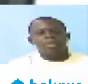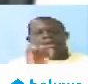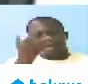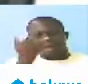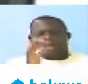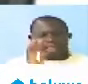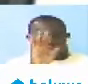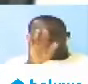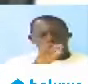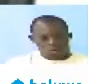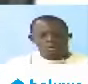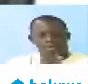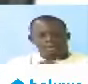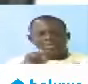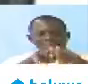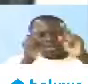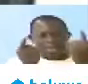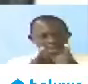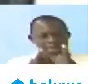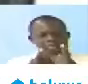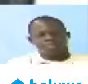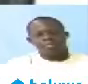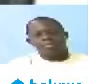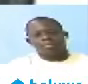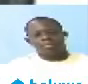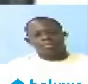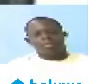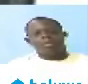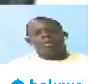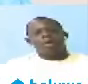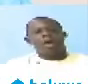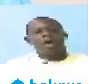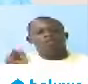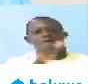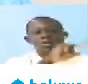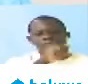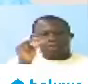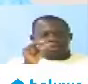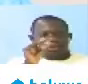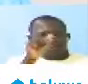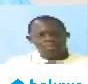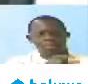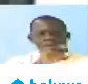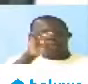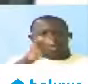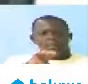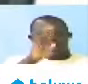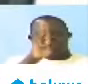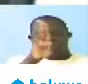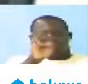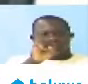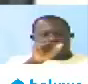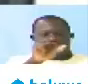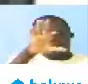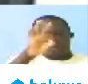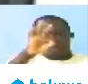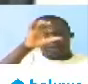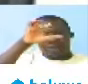Yes, later on. So I named Mustafa Jallo. And somebody also called Mustafa Jallo.